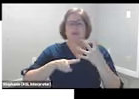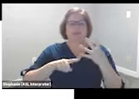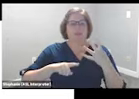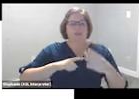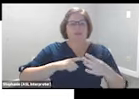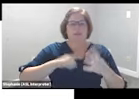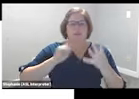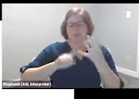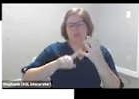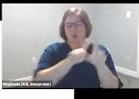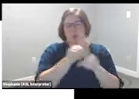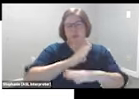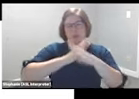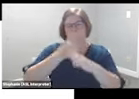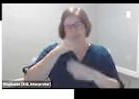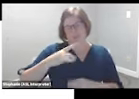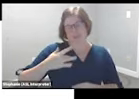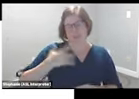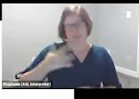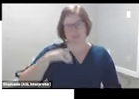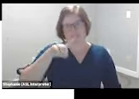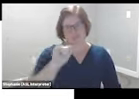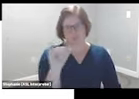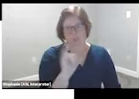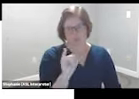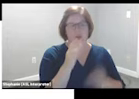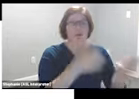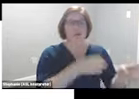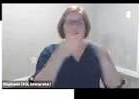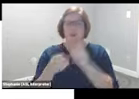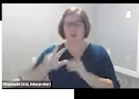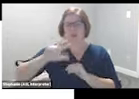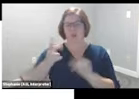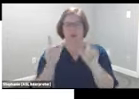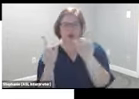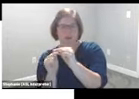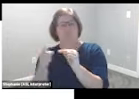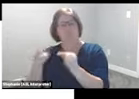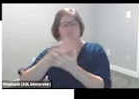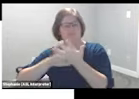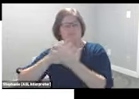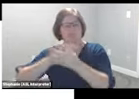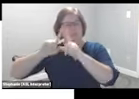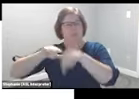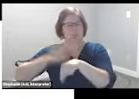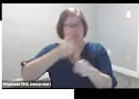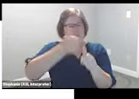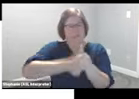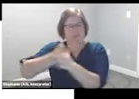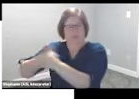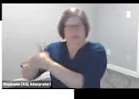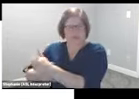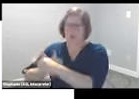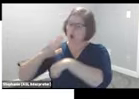well. There are also some effects that are neither positive nor negative, but really depend on how somebody is actually taking them up. Online classes can be a